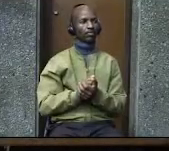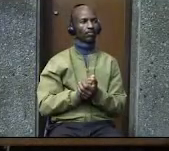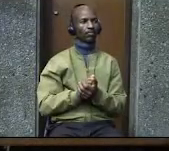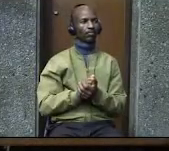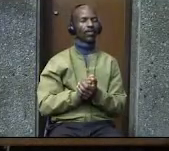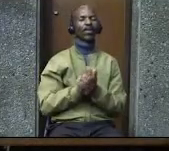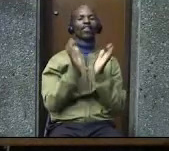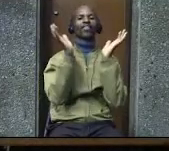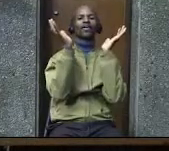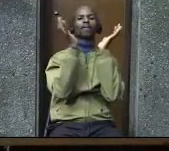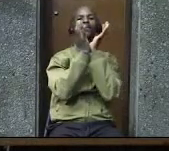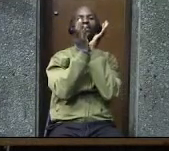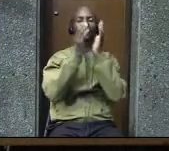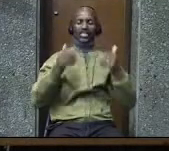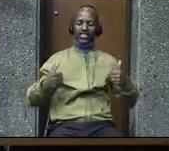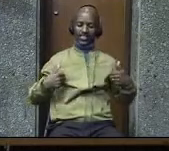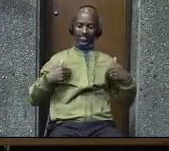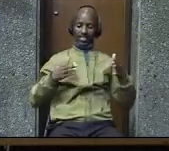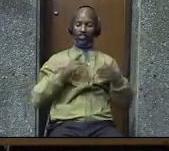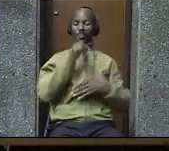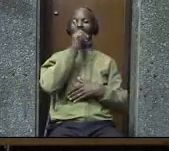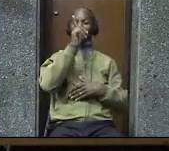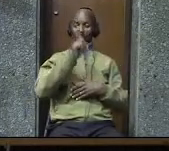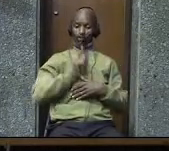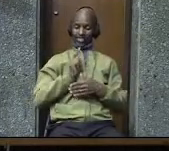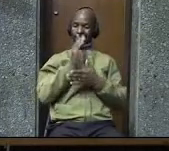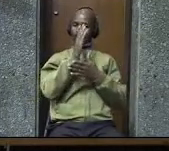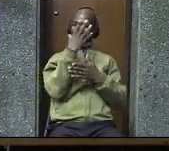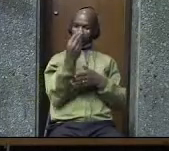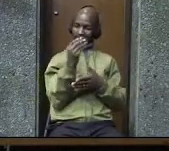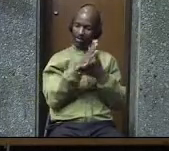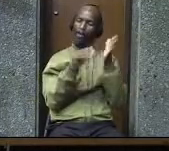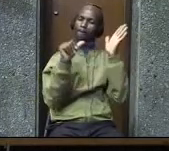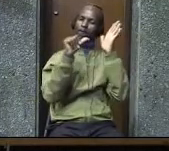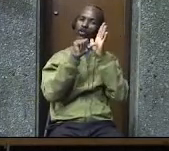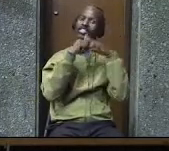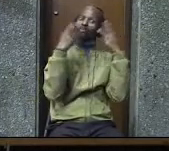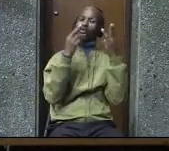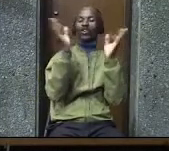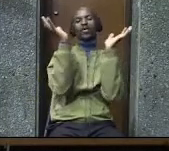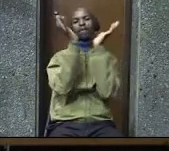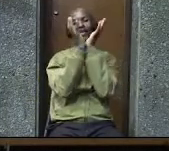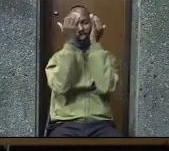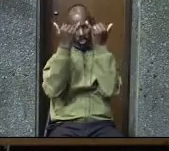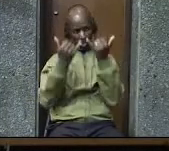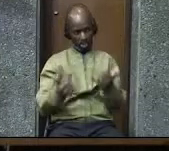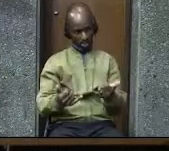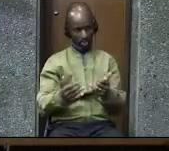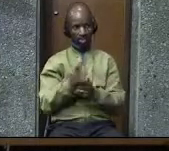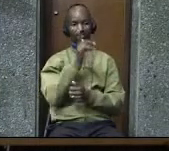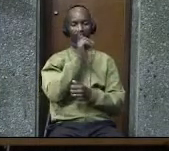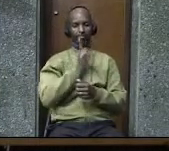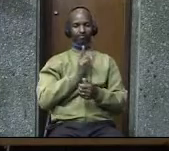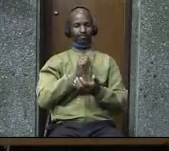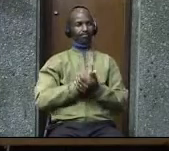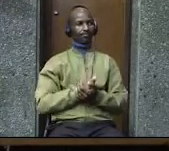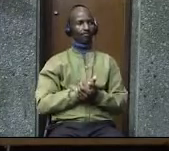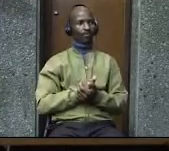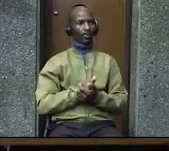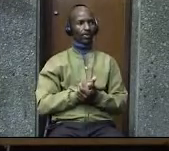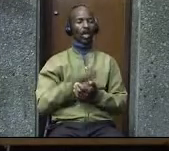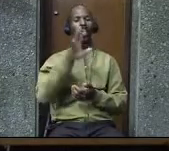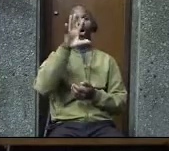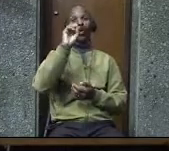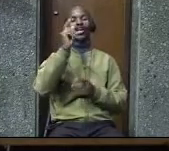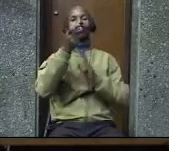The meeting is started. I am told that there are some very important people in the meeting, Kai. Okay? Okay,